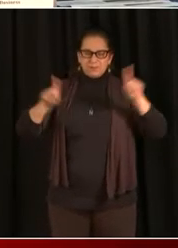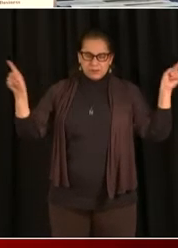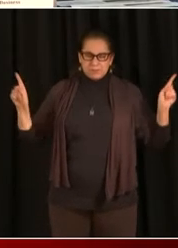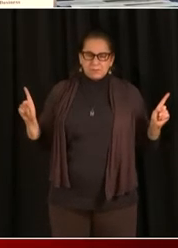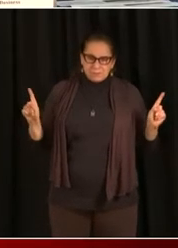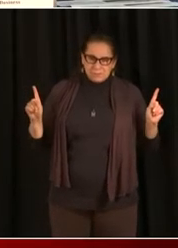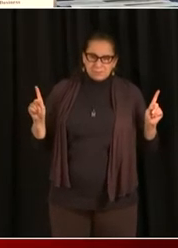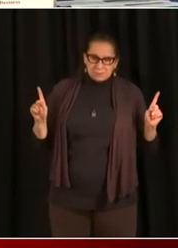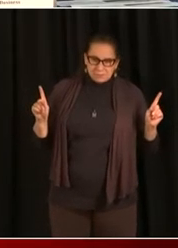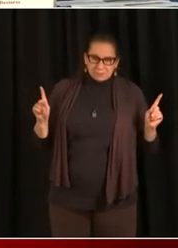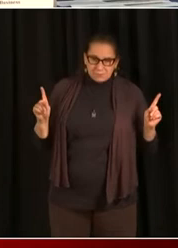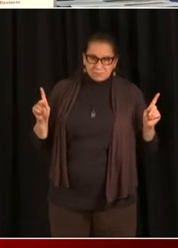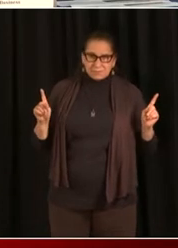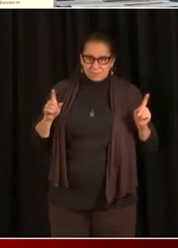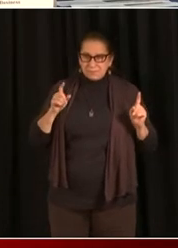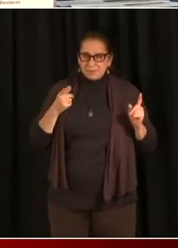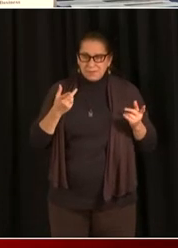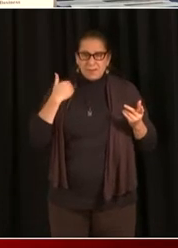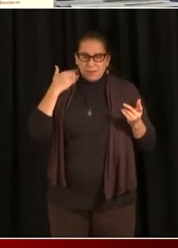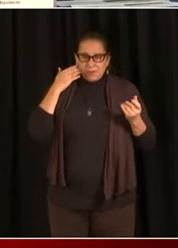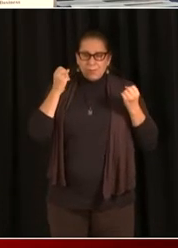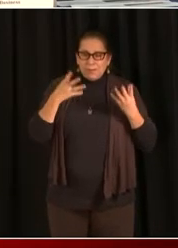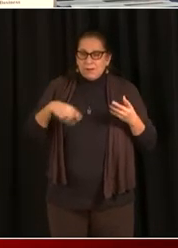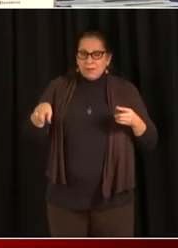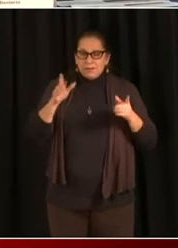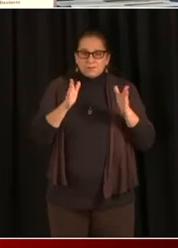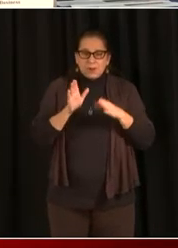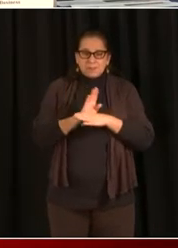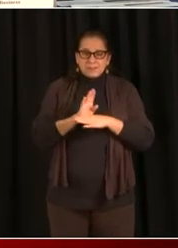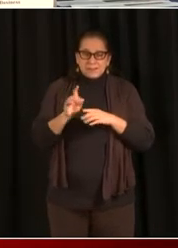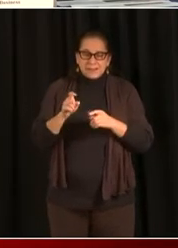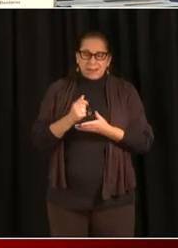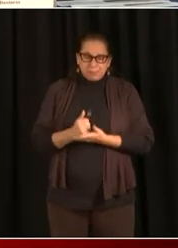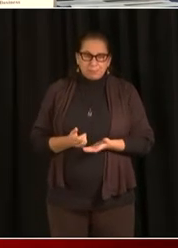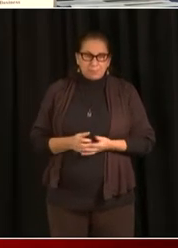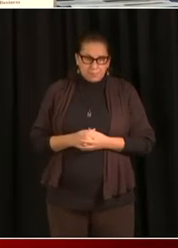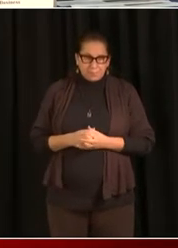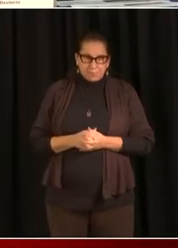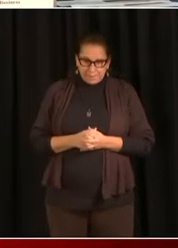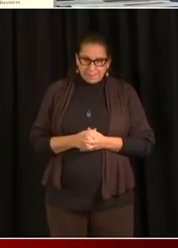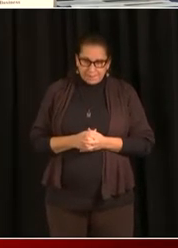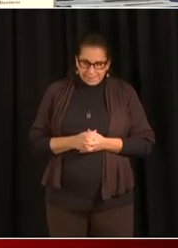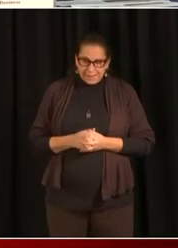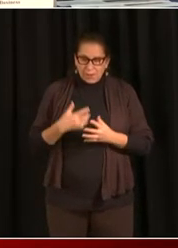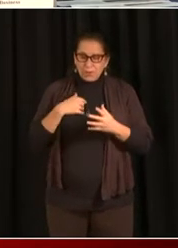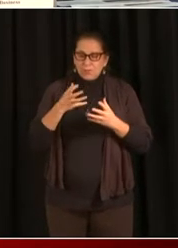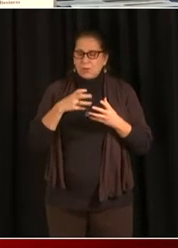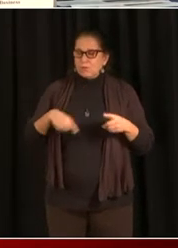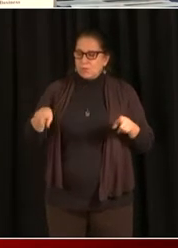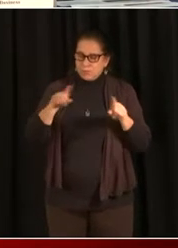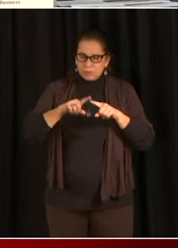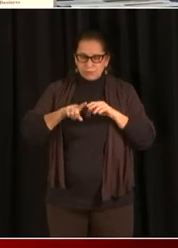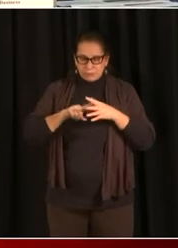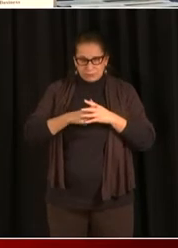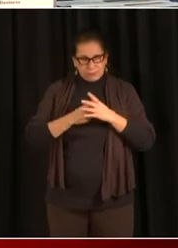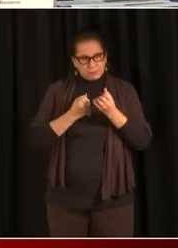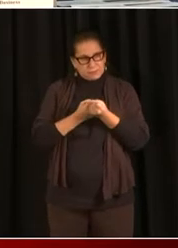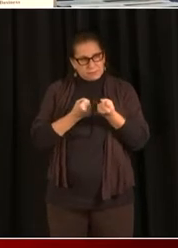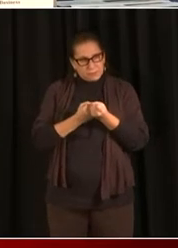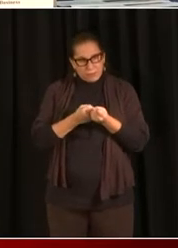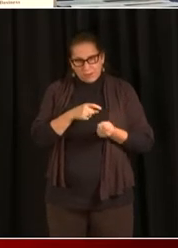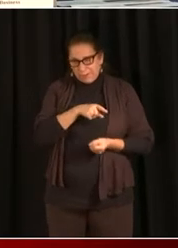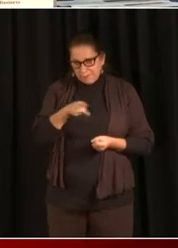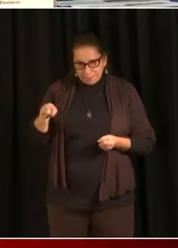small businesses. And if anyone needed our support, it is they, and we want to make sure that we are thoughtful